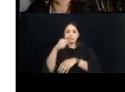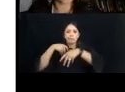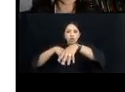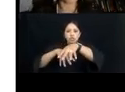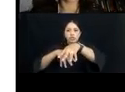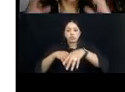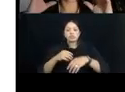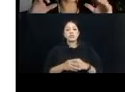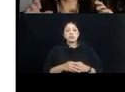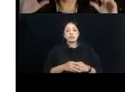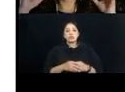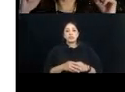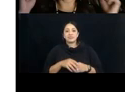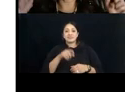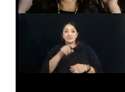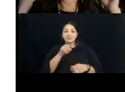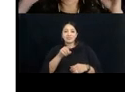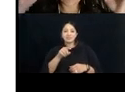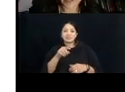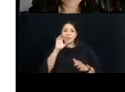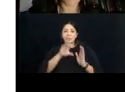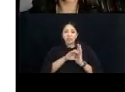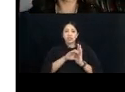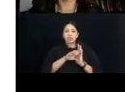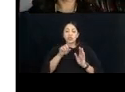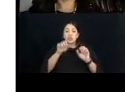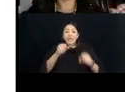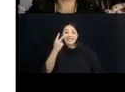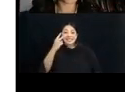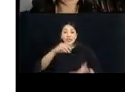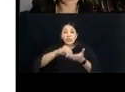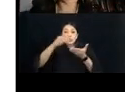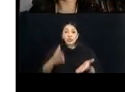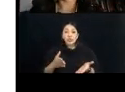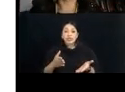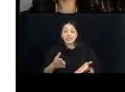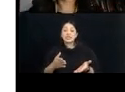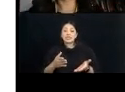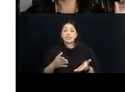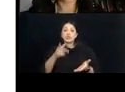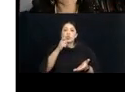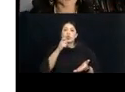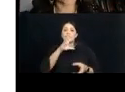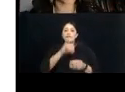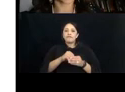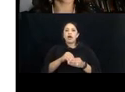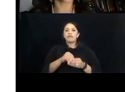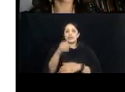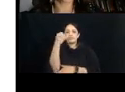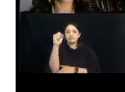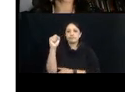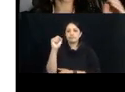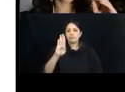1970, you have students who can actually see on television the great boycott that's happening in Delano. And